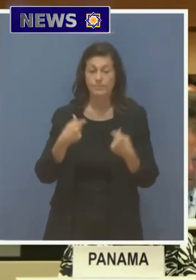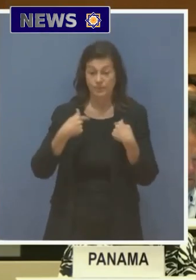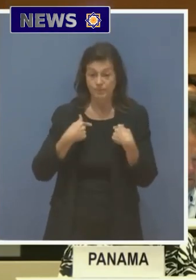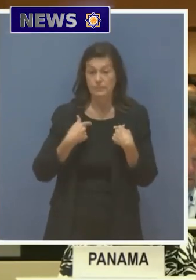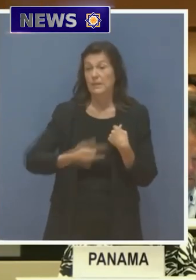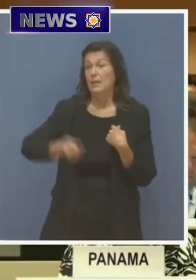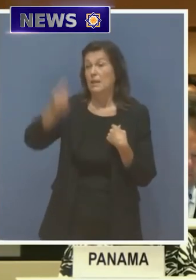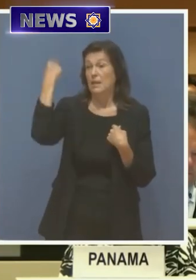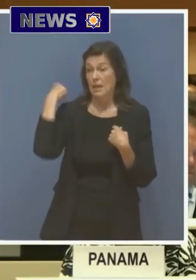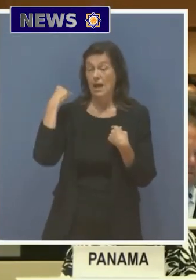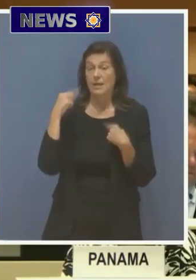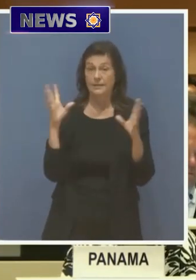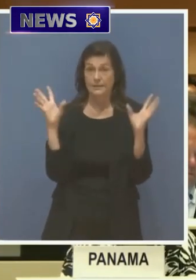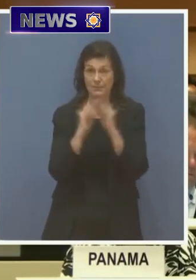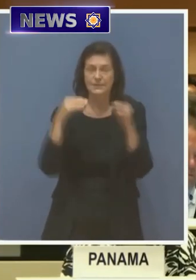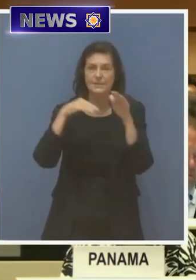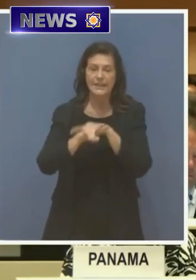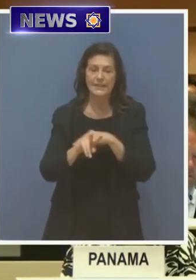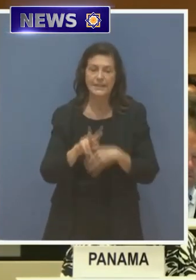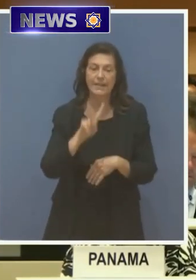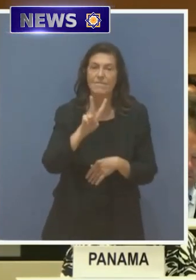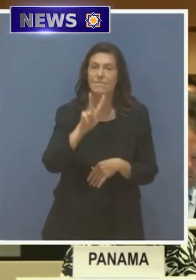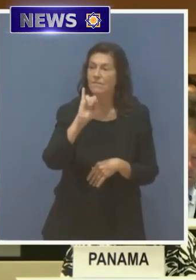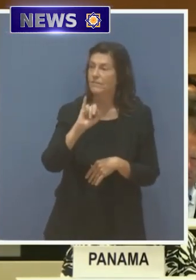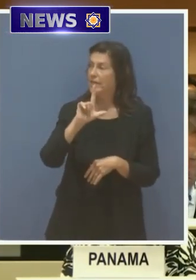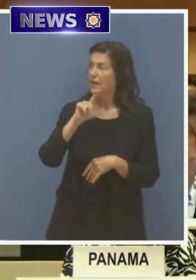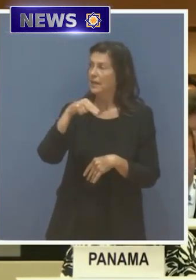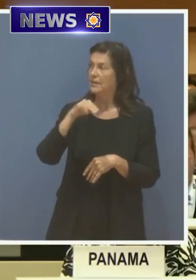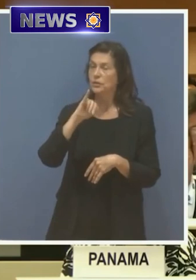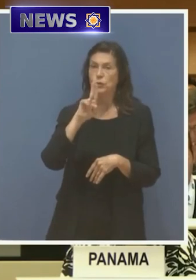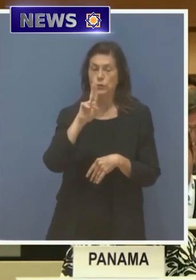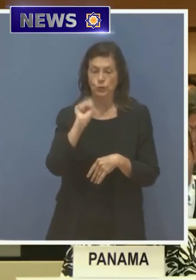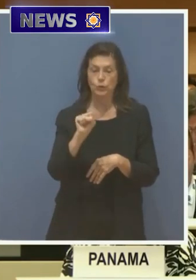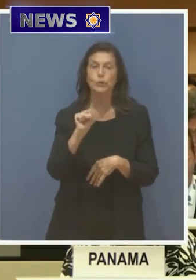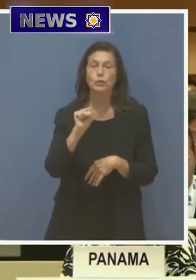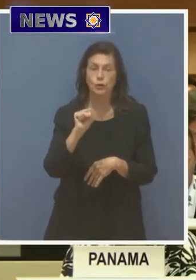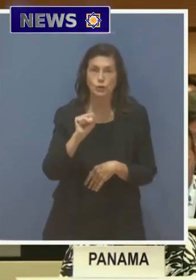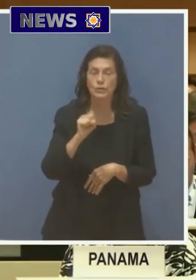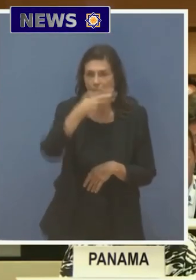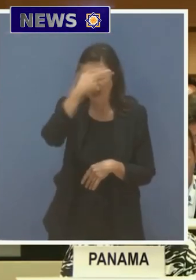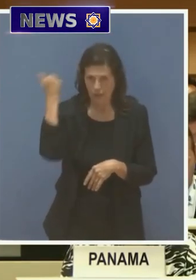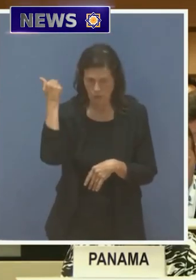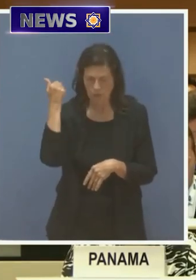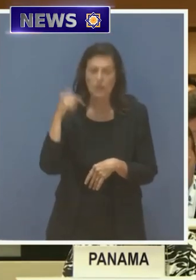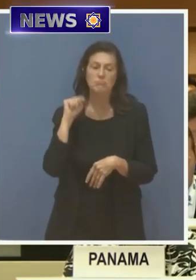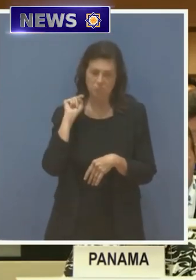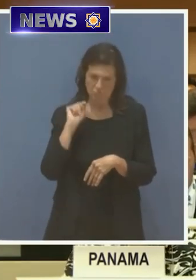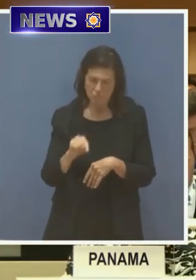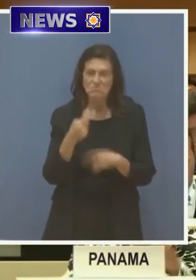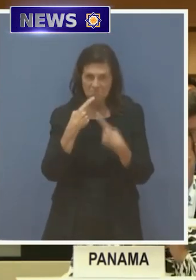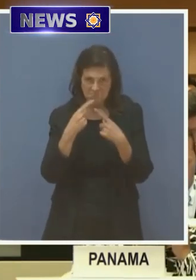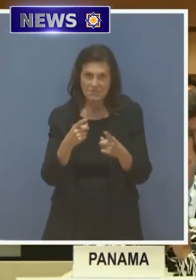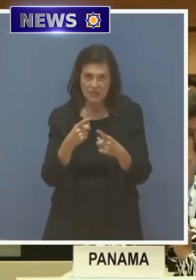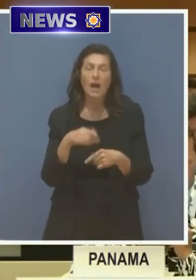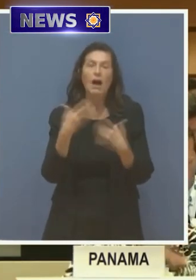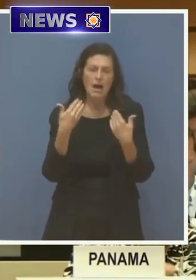their independence recognized by these states in 1917 to 1920, and in accordance with Article VI of the Declaration on the Rights